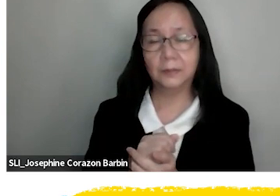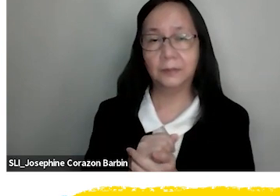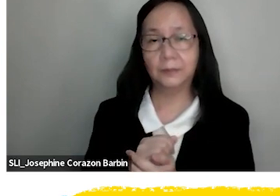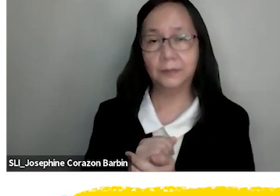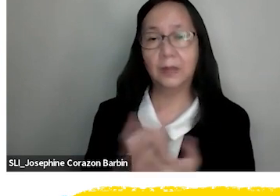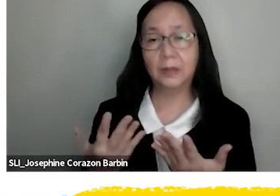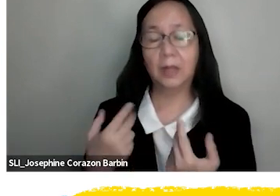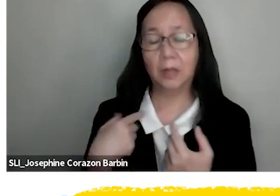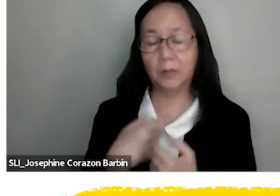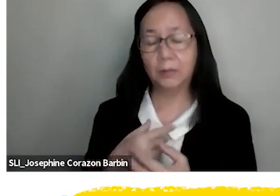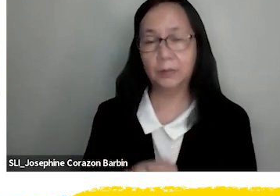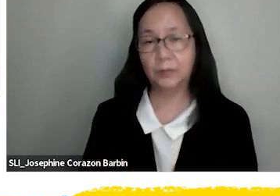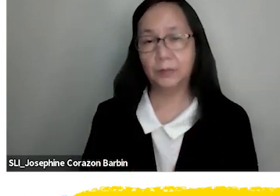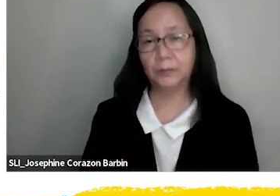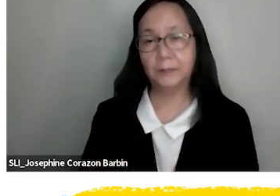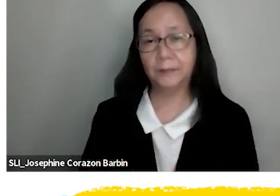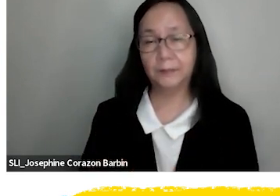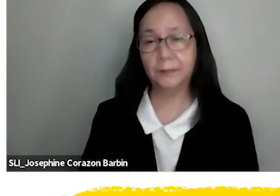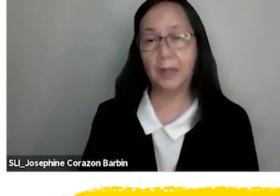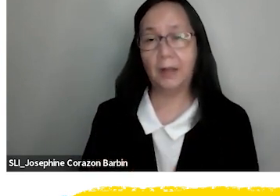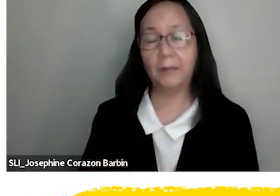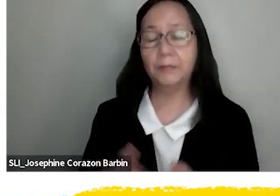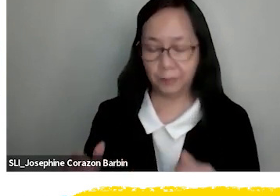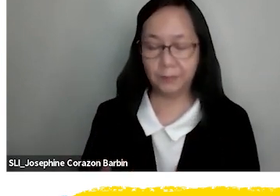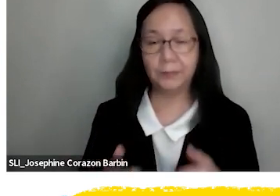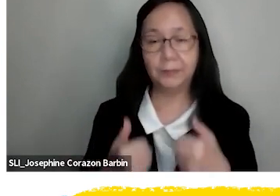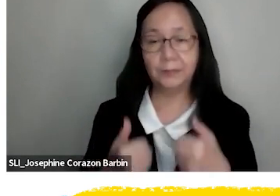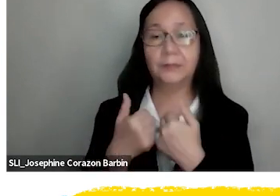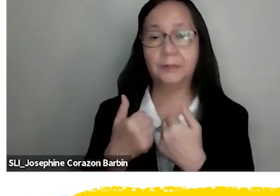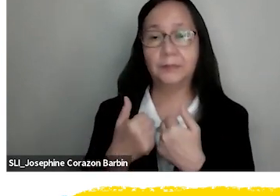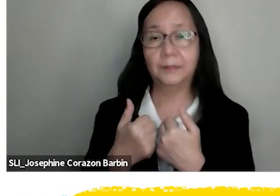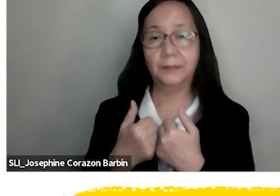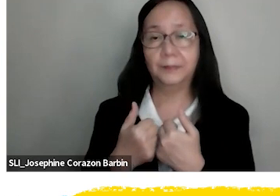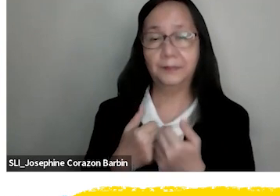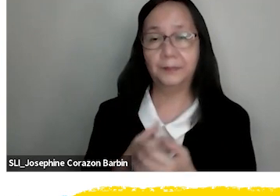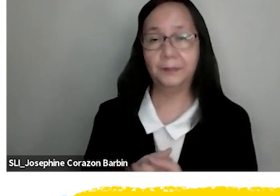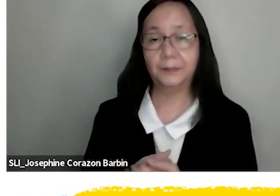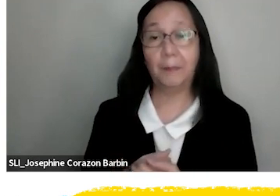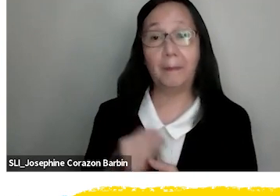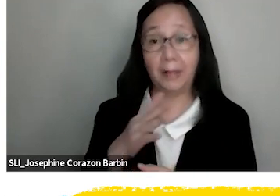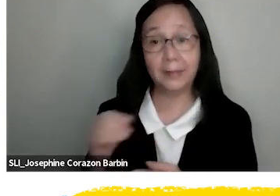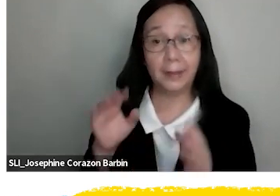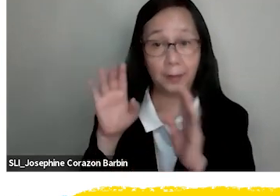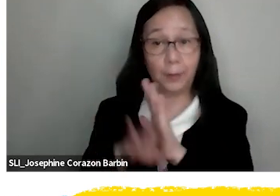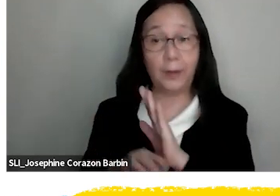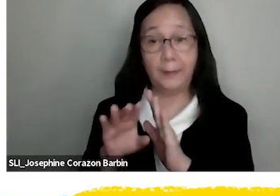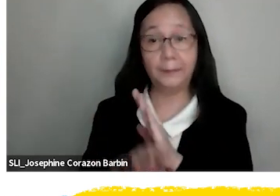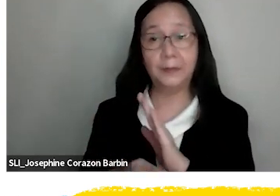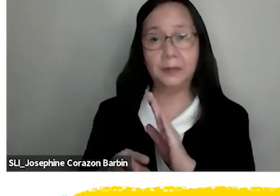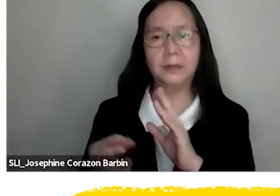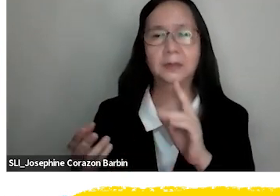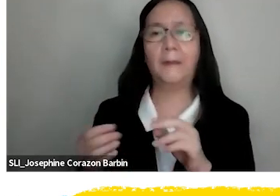It is a very big challenge, and the crime is increasing rapidly,